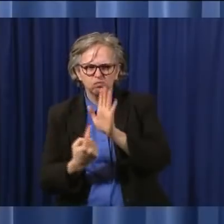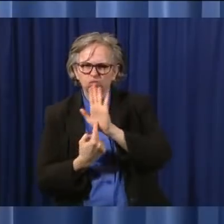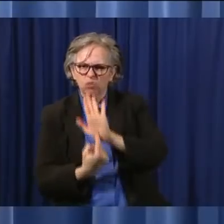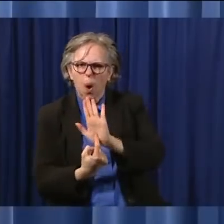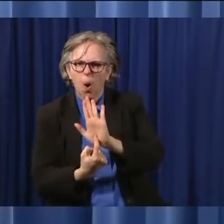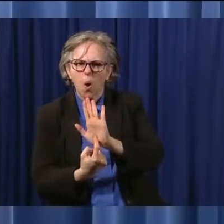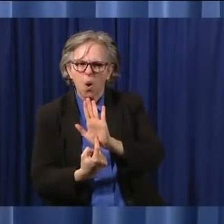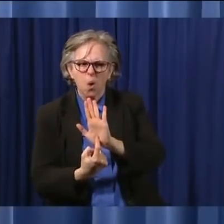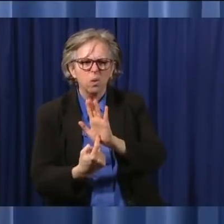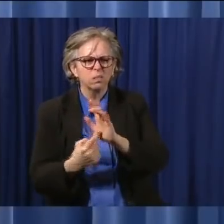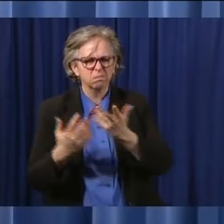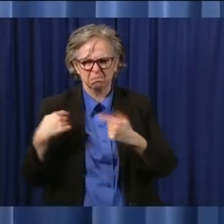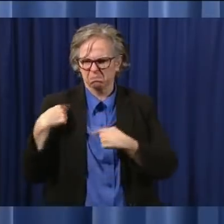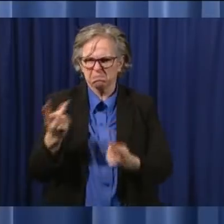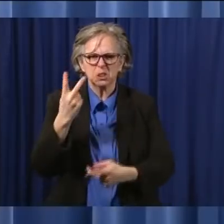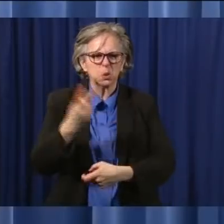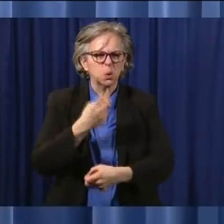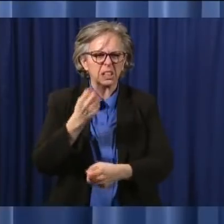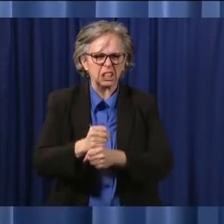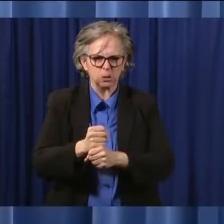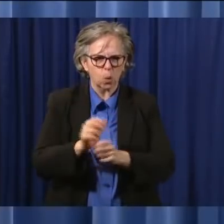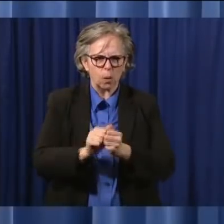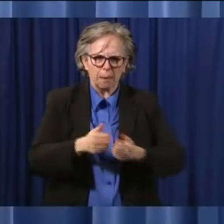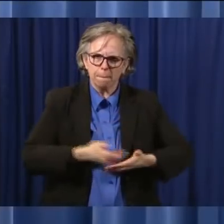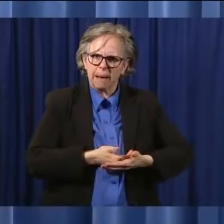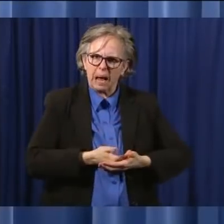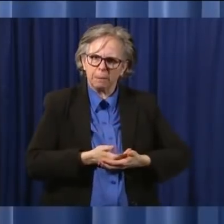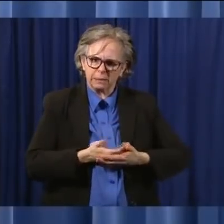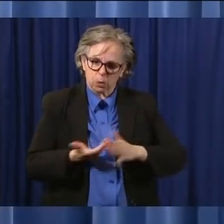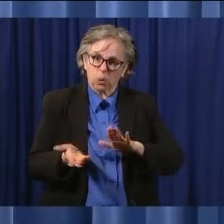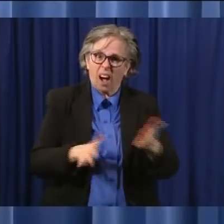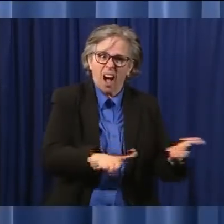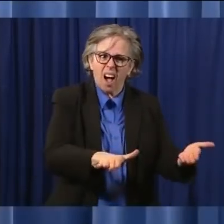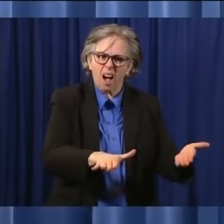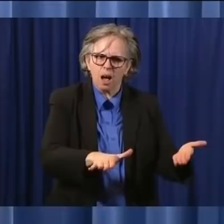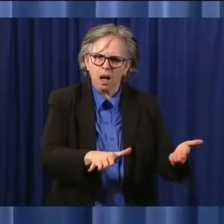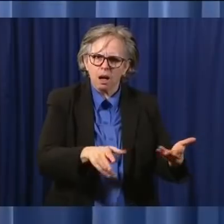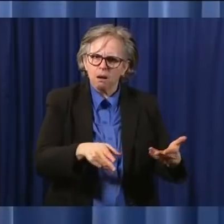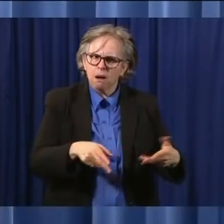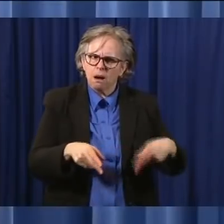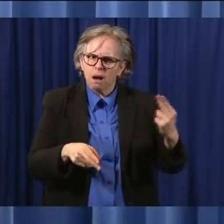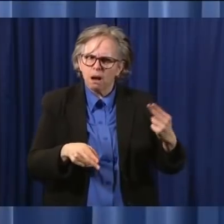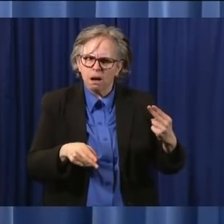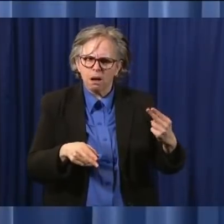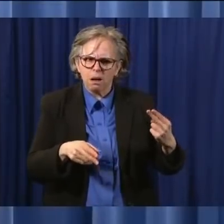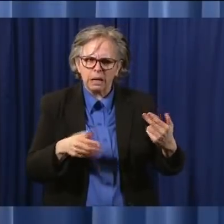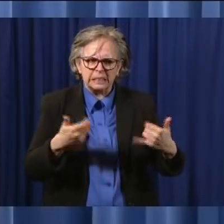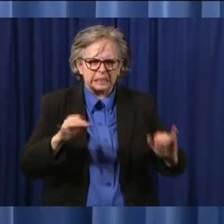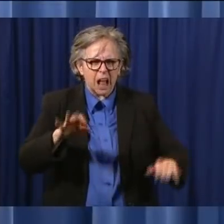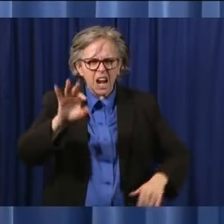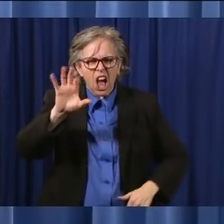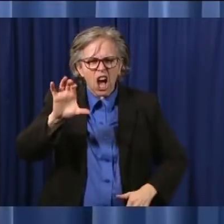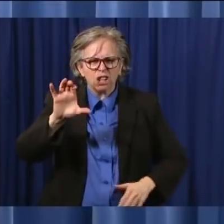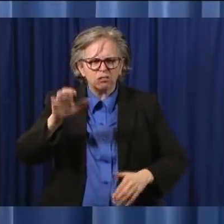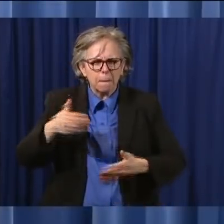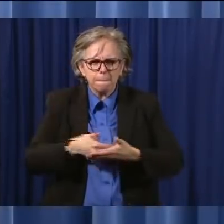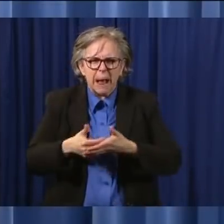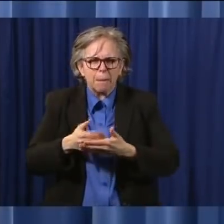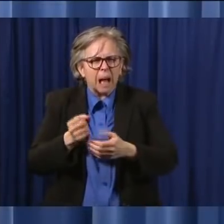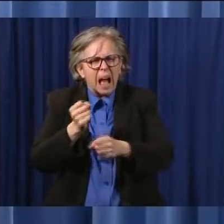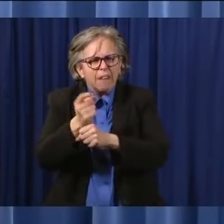infant mortality, today in Ohio we still lose 900 babies each year before they reach their first